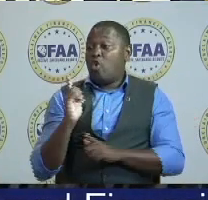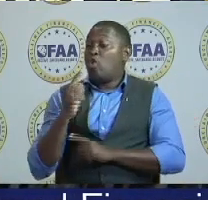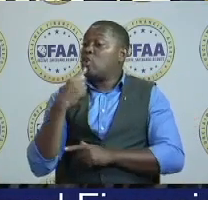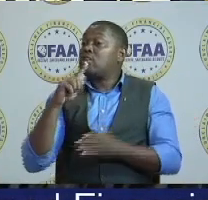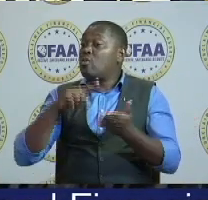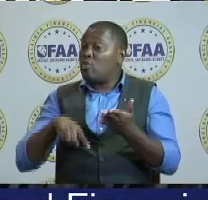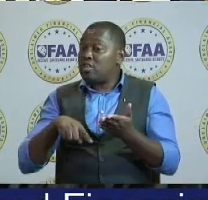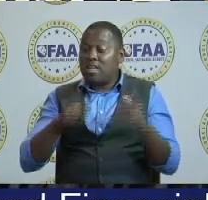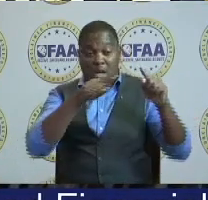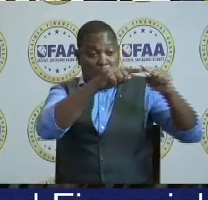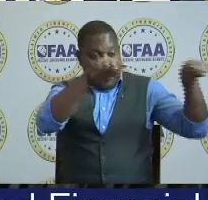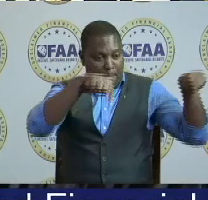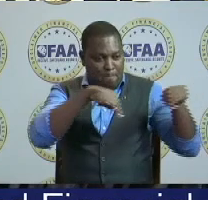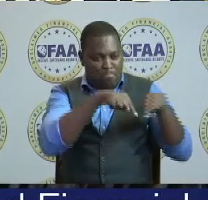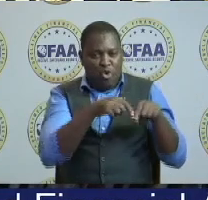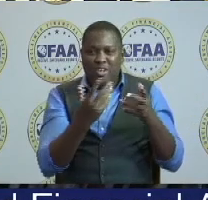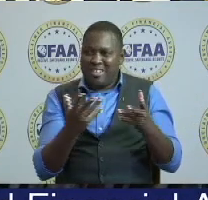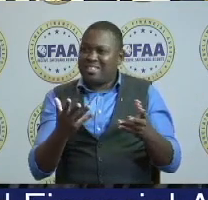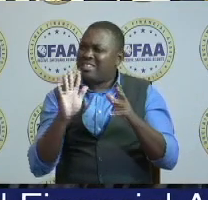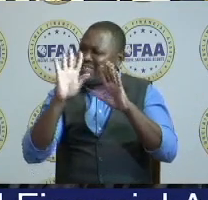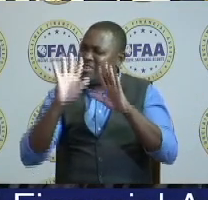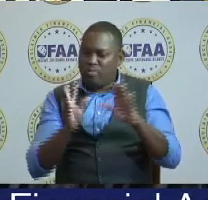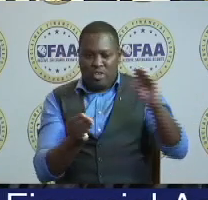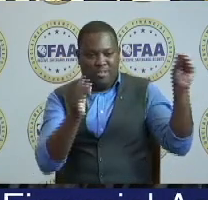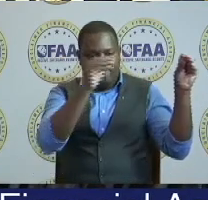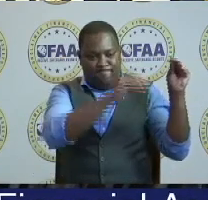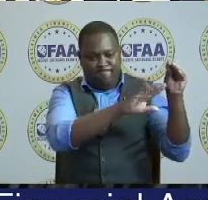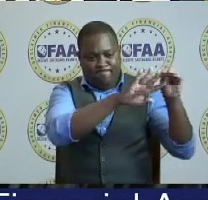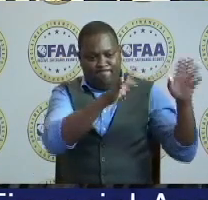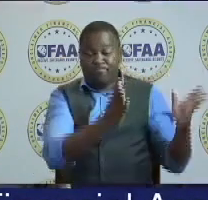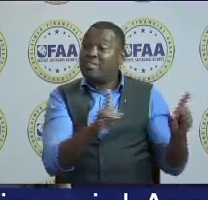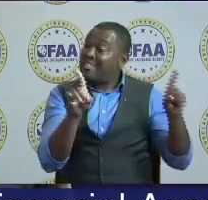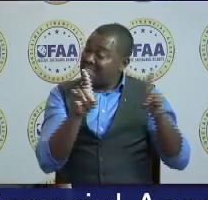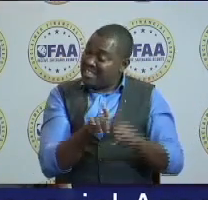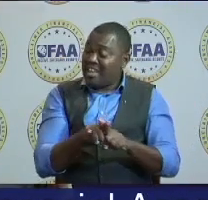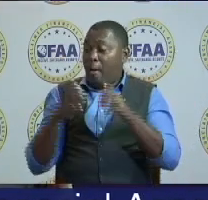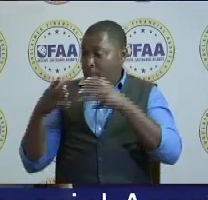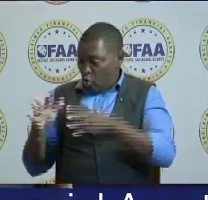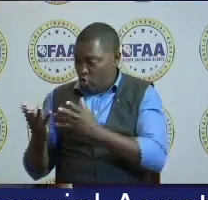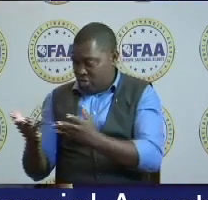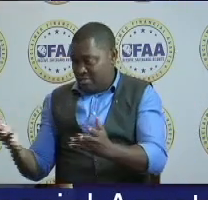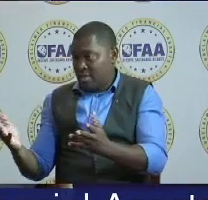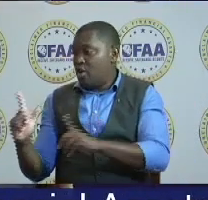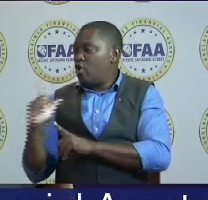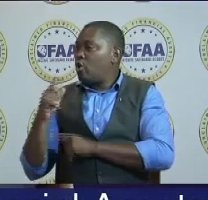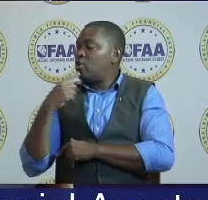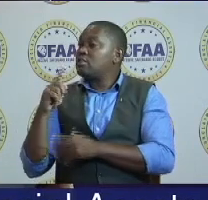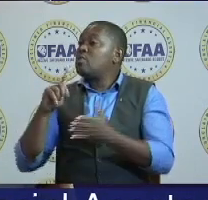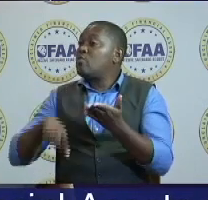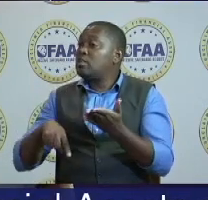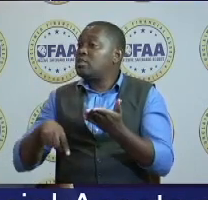boxes is one of the categories of unclaimed financial assets. And the law requires that, is it